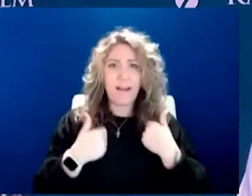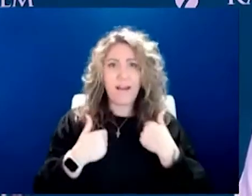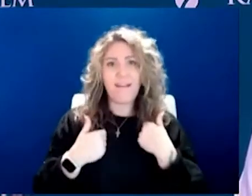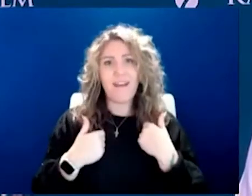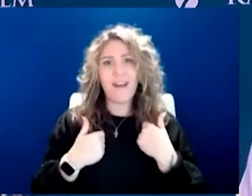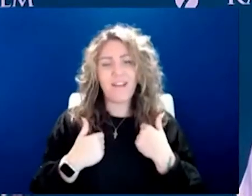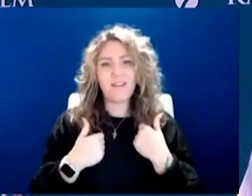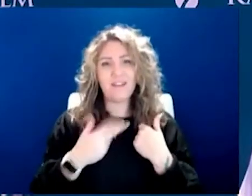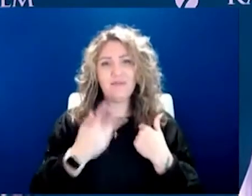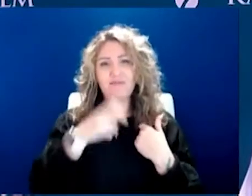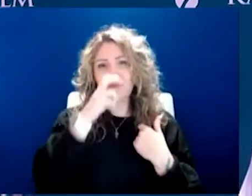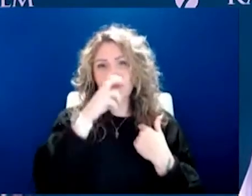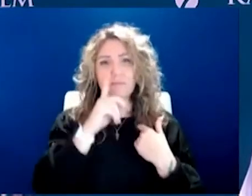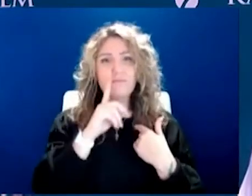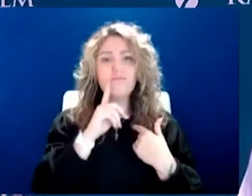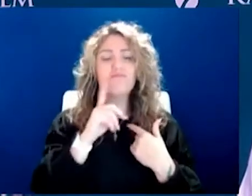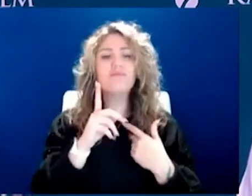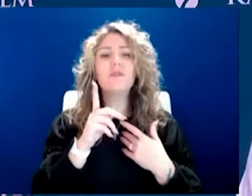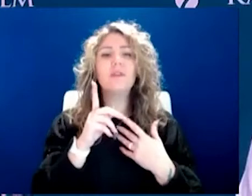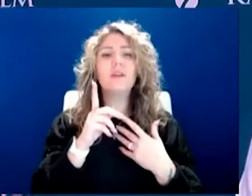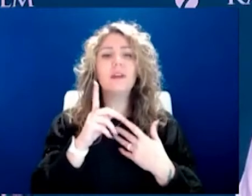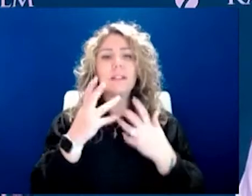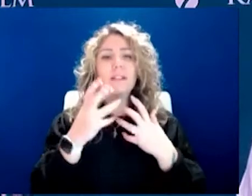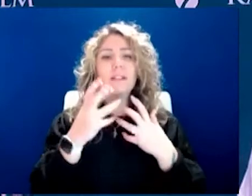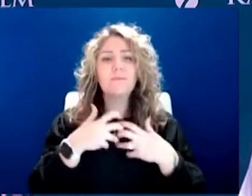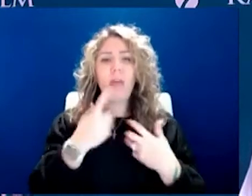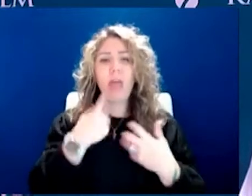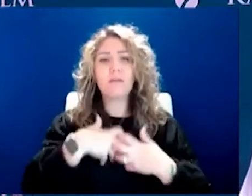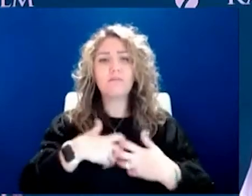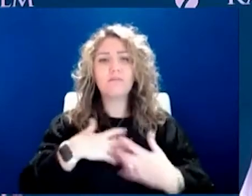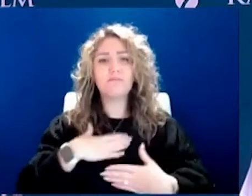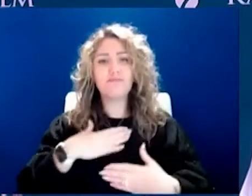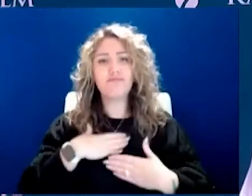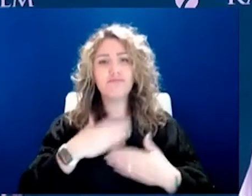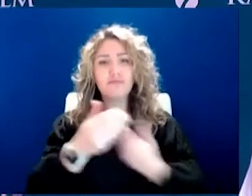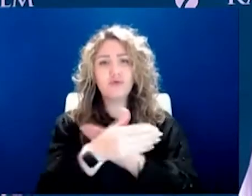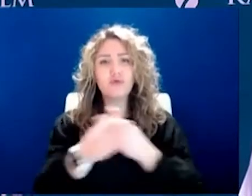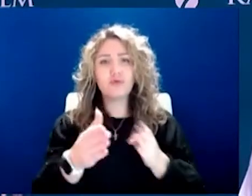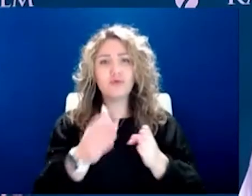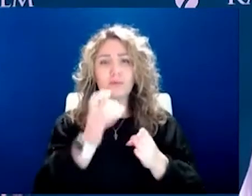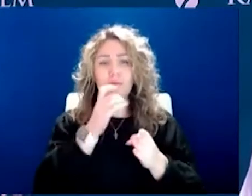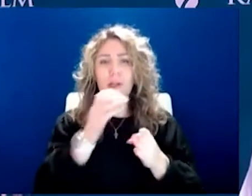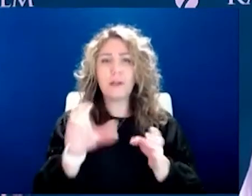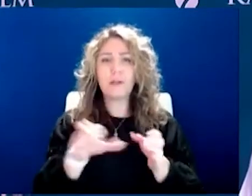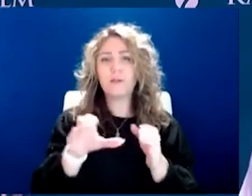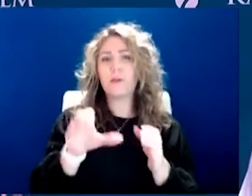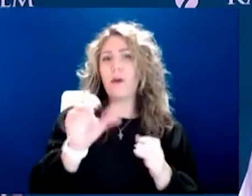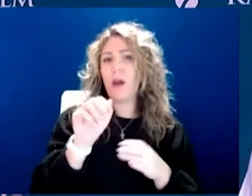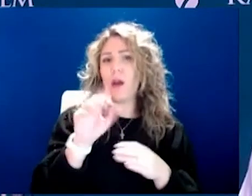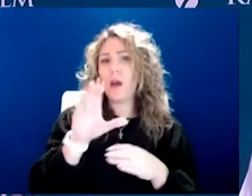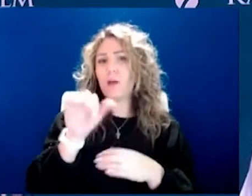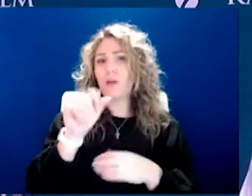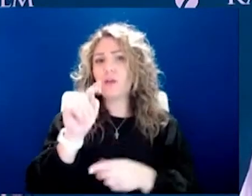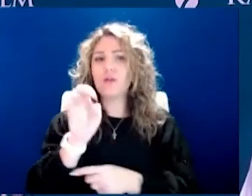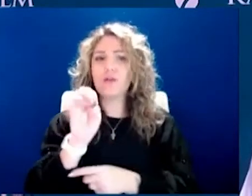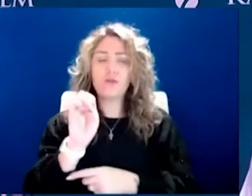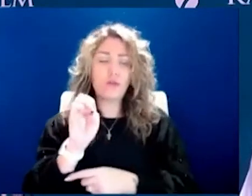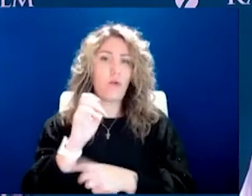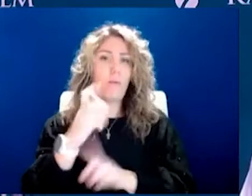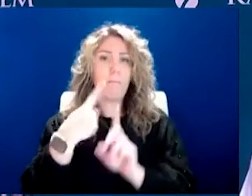ventilation rooms. So we don't do autopsies on acutely positive patients because of the risk of